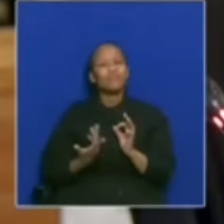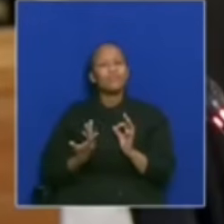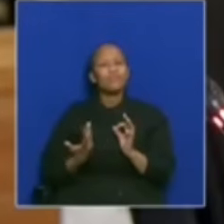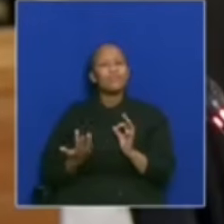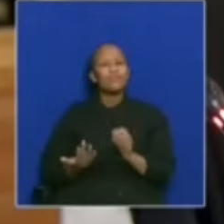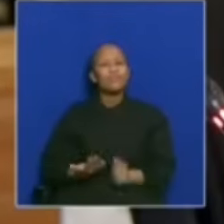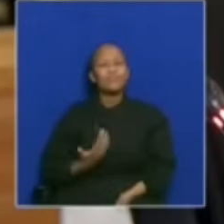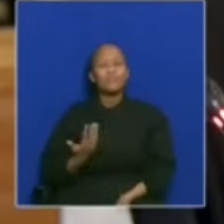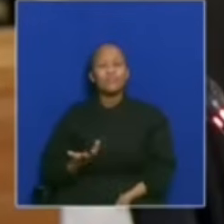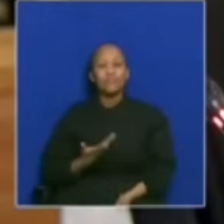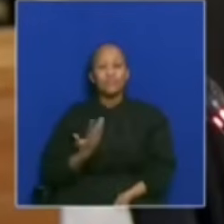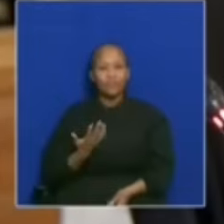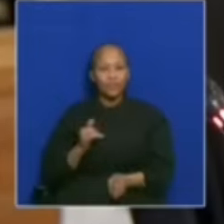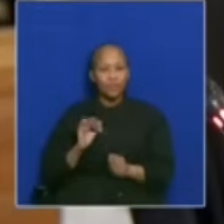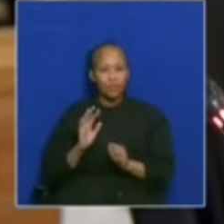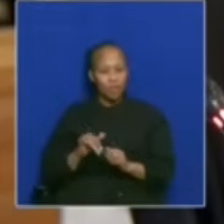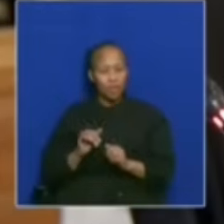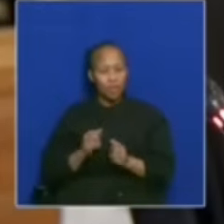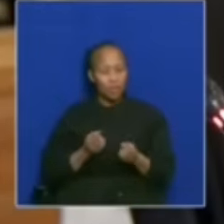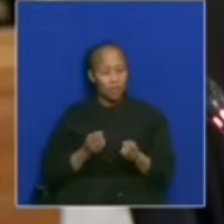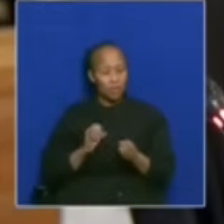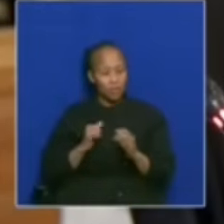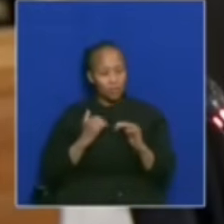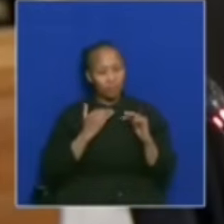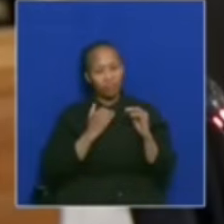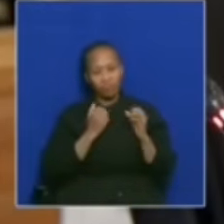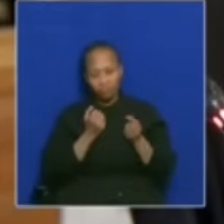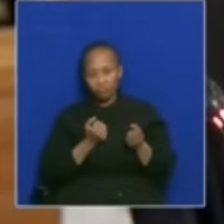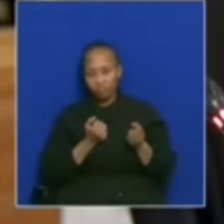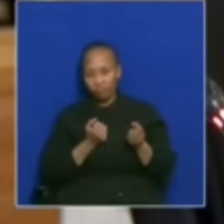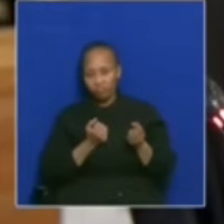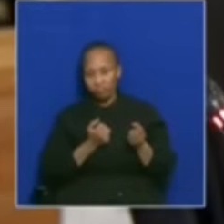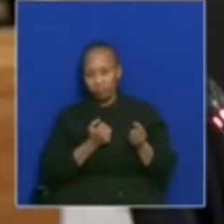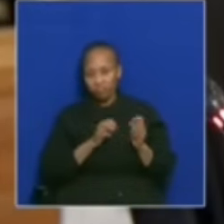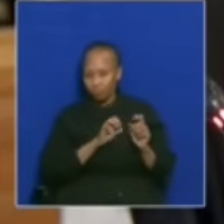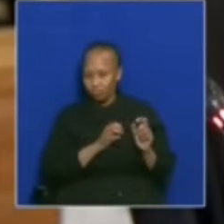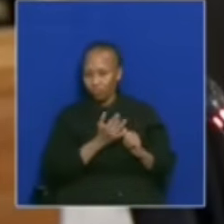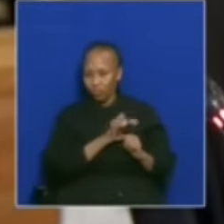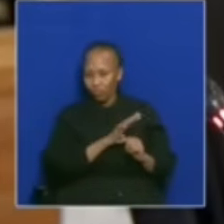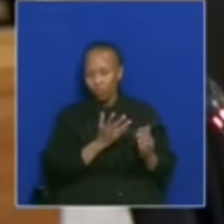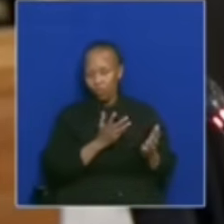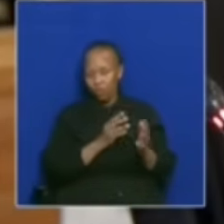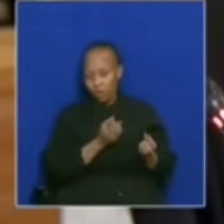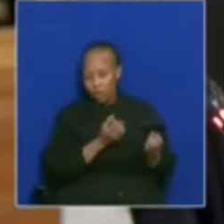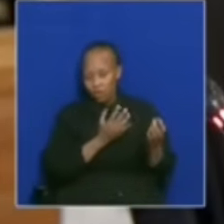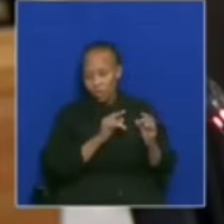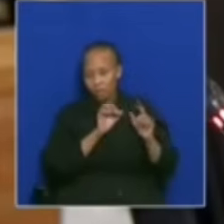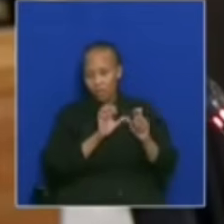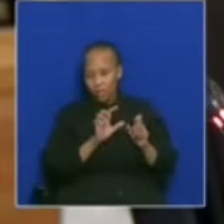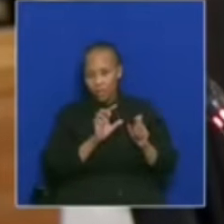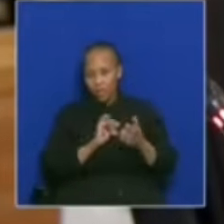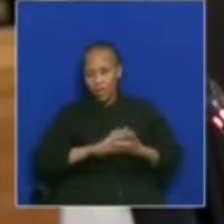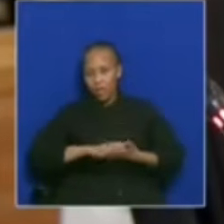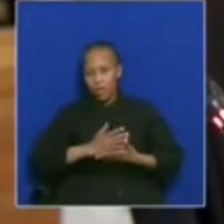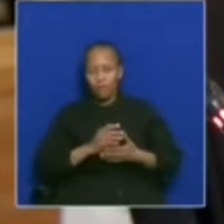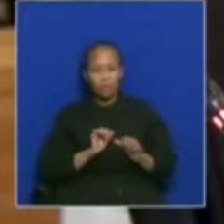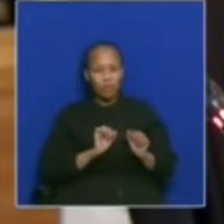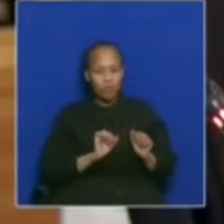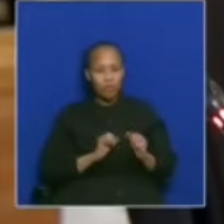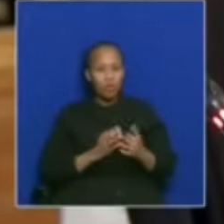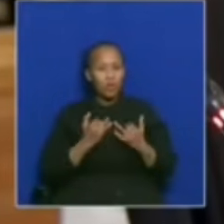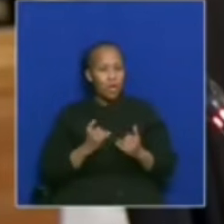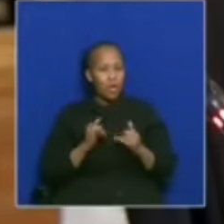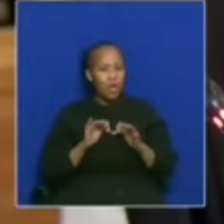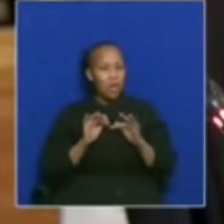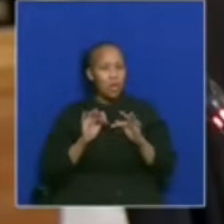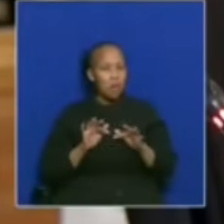laptops. There are some details where we won't be able to flight them publicly because, I